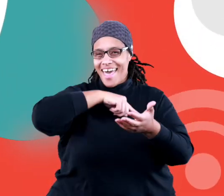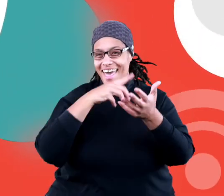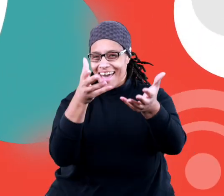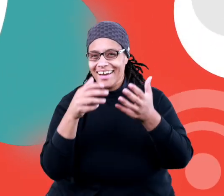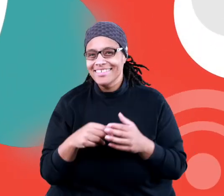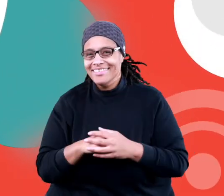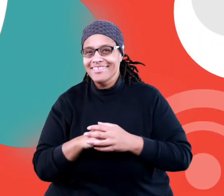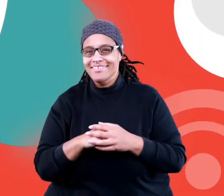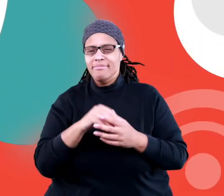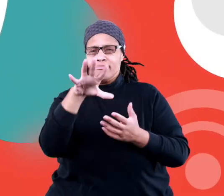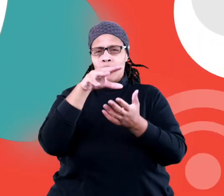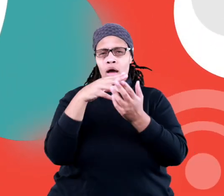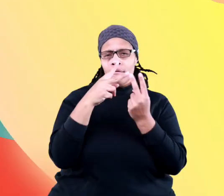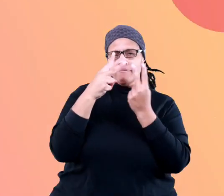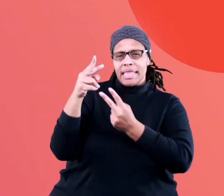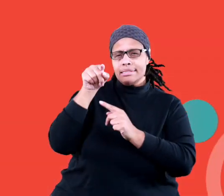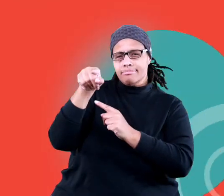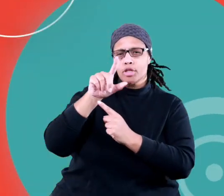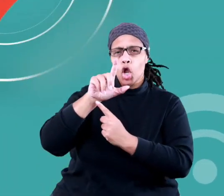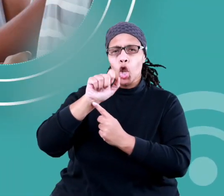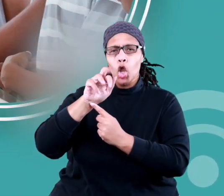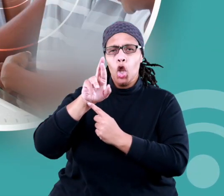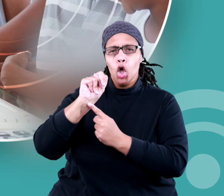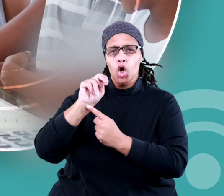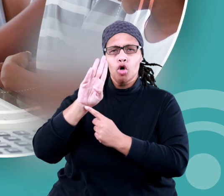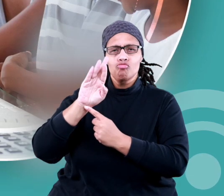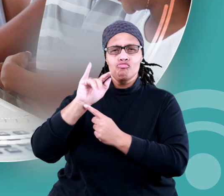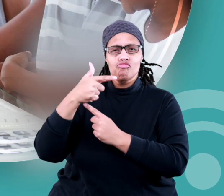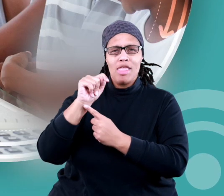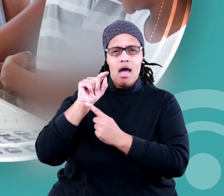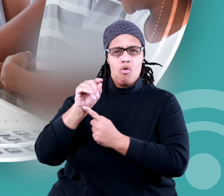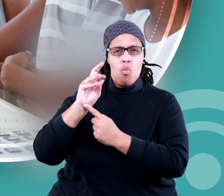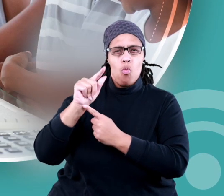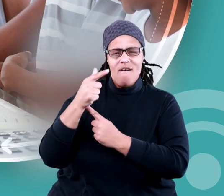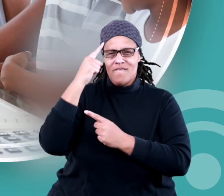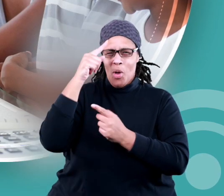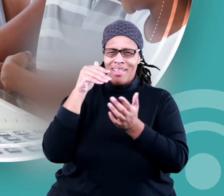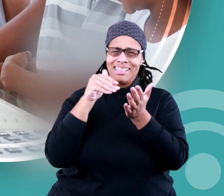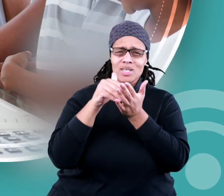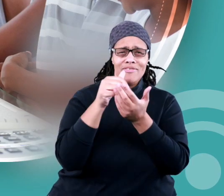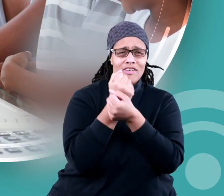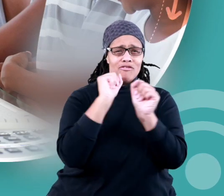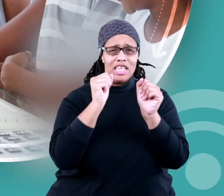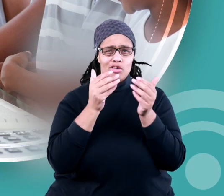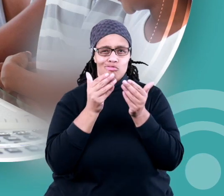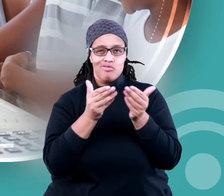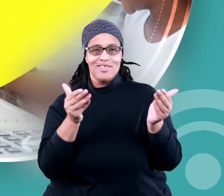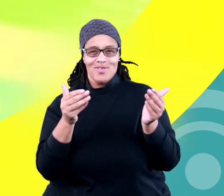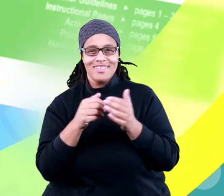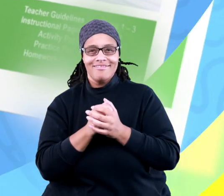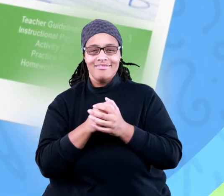learning with us. Visit us at learnbright.org for thousands of free